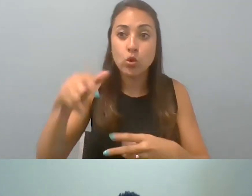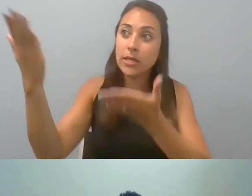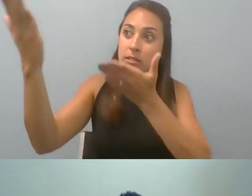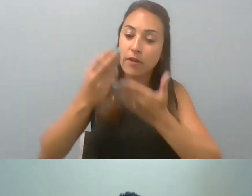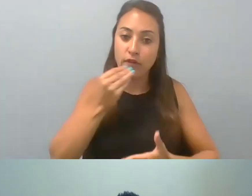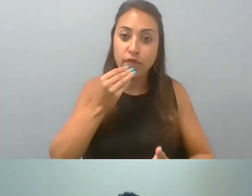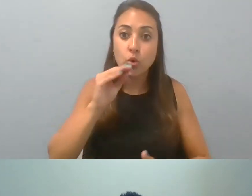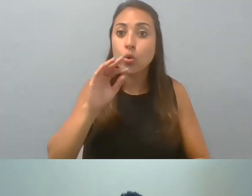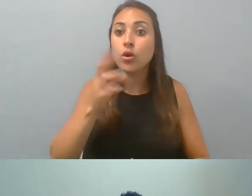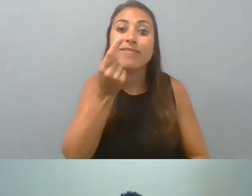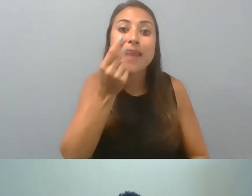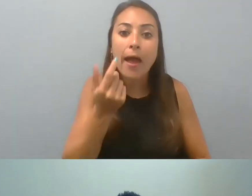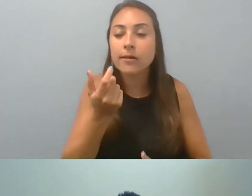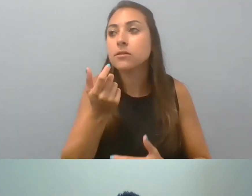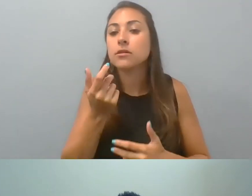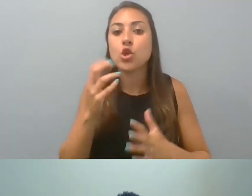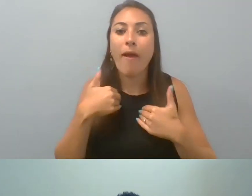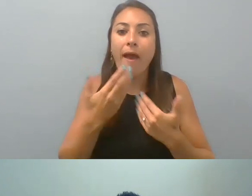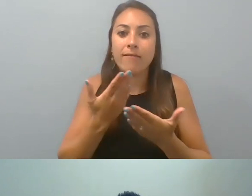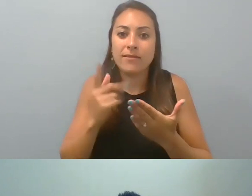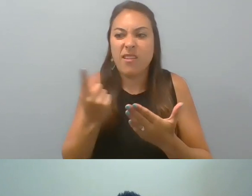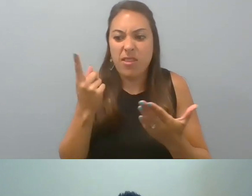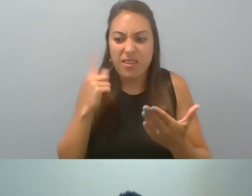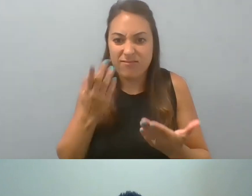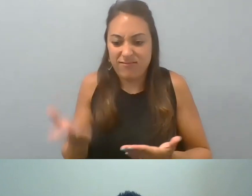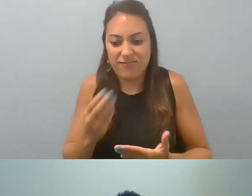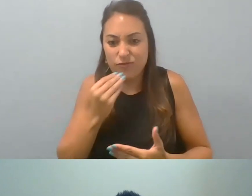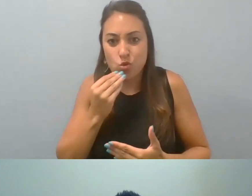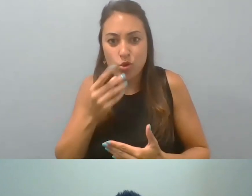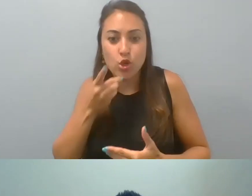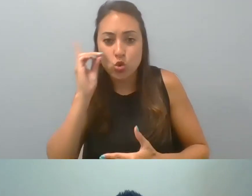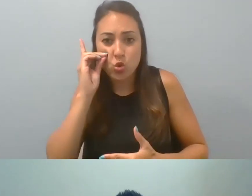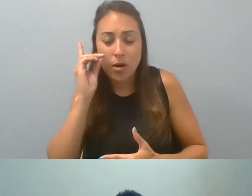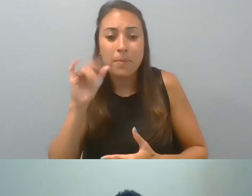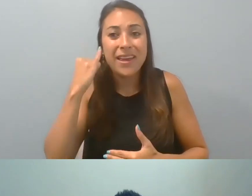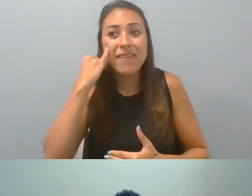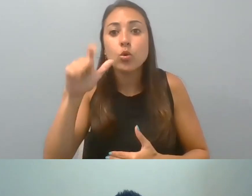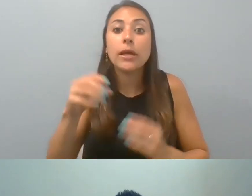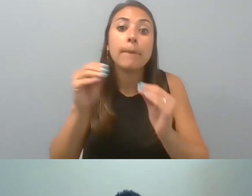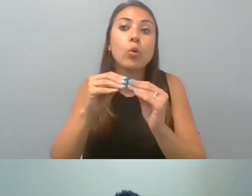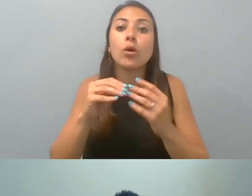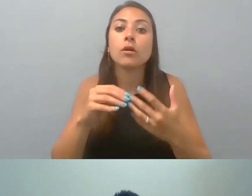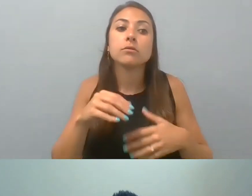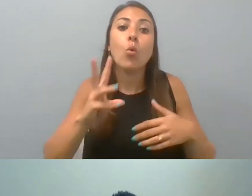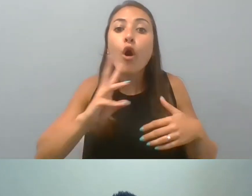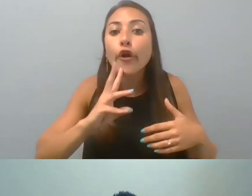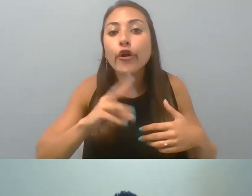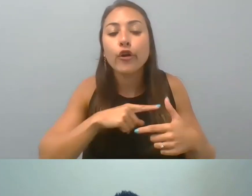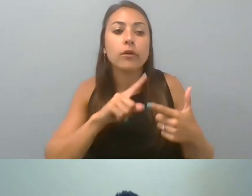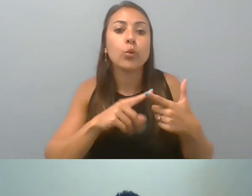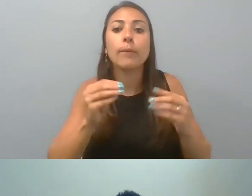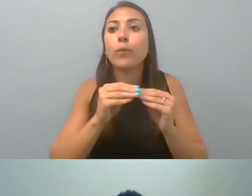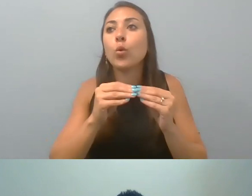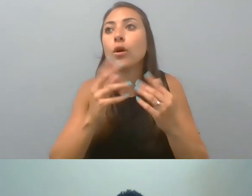just a bag of snacks, so you had something in between meals, if you needed a refresh of something, if you needed water, or